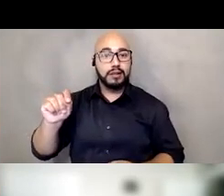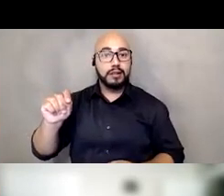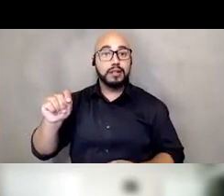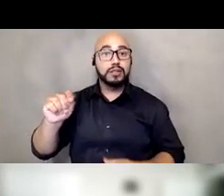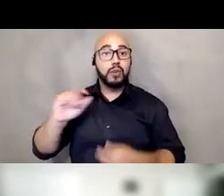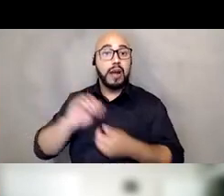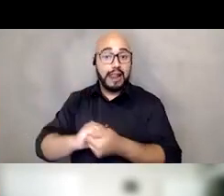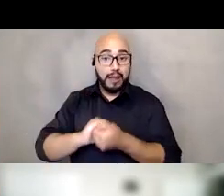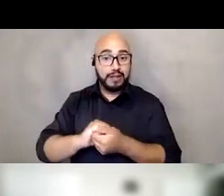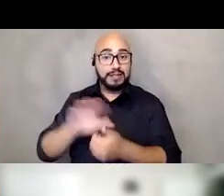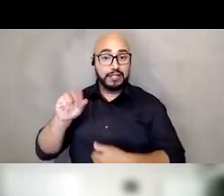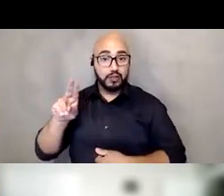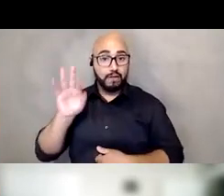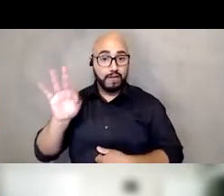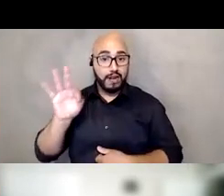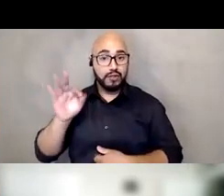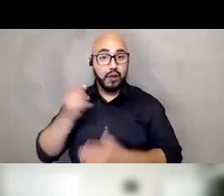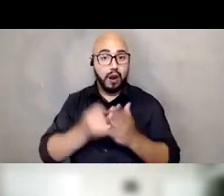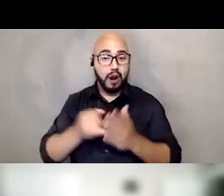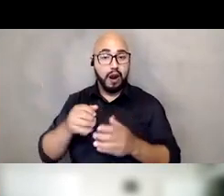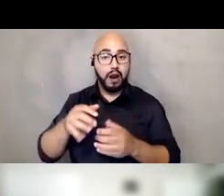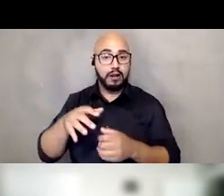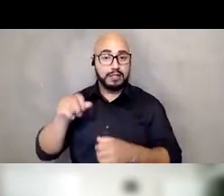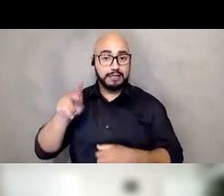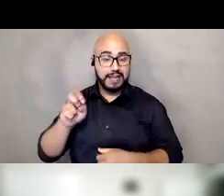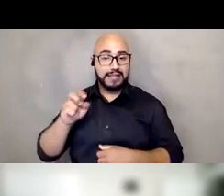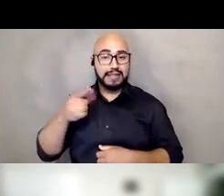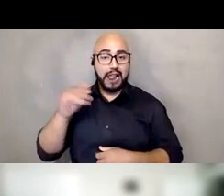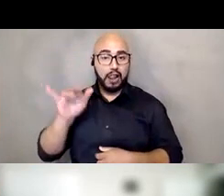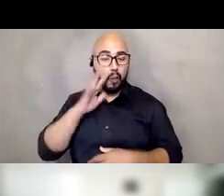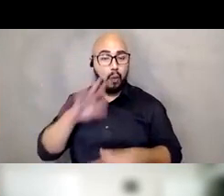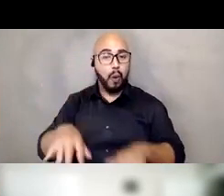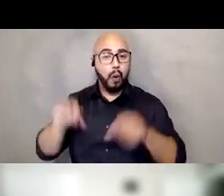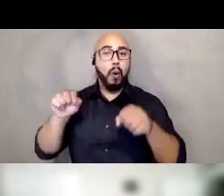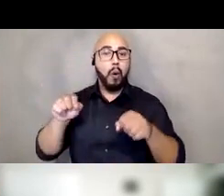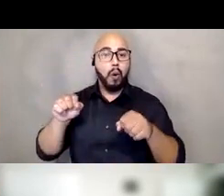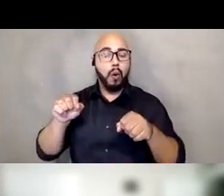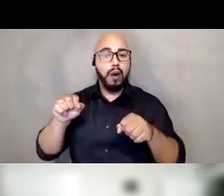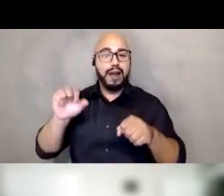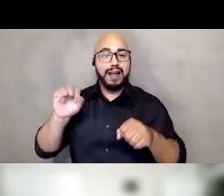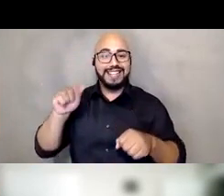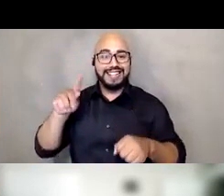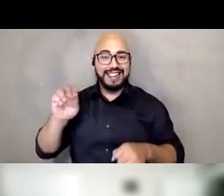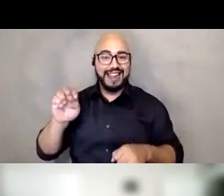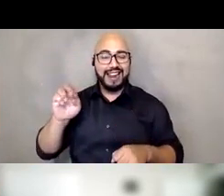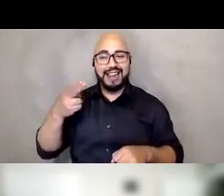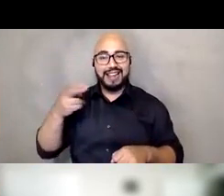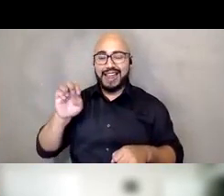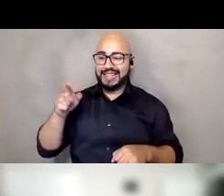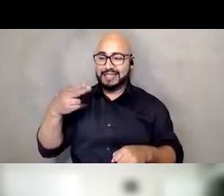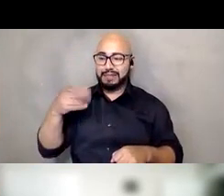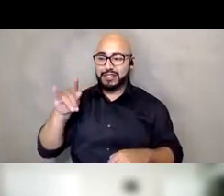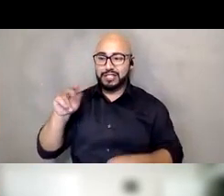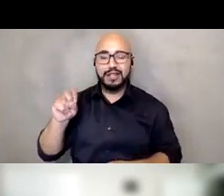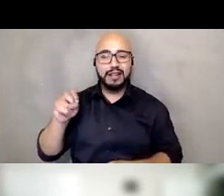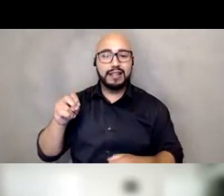collaboration with CSU Fresno, Art Space Gallery is going to host a kind of satellite exhibition that brings some